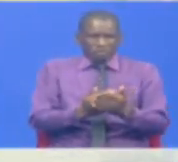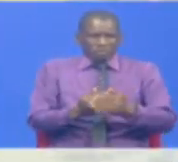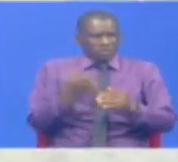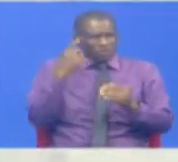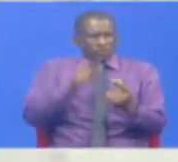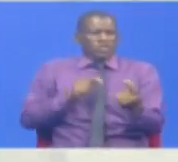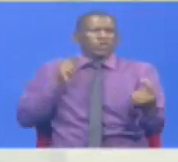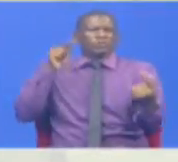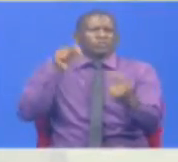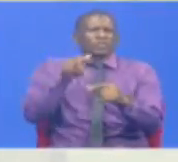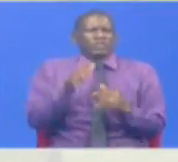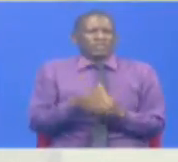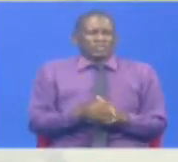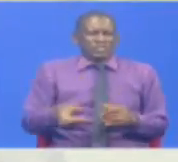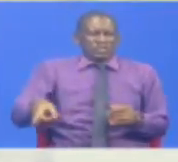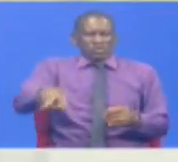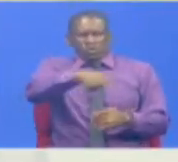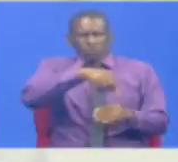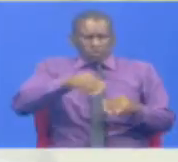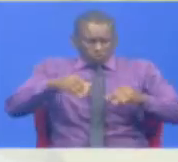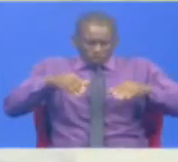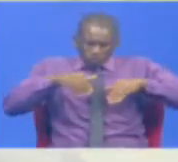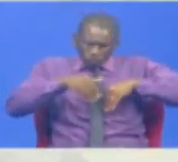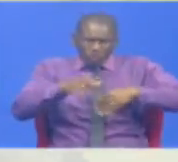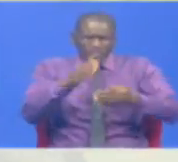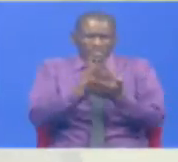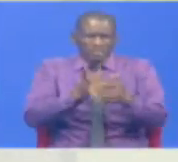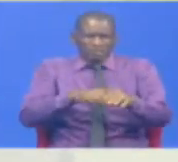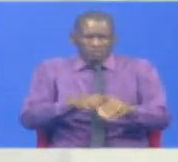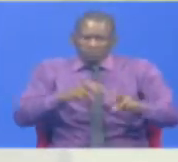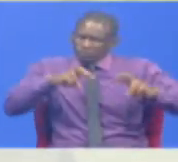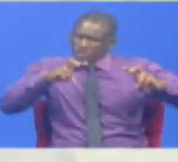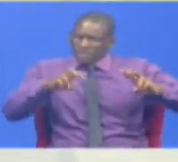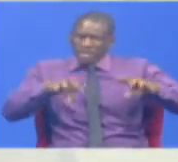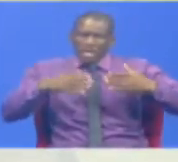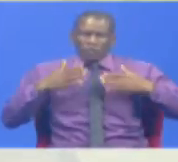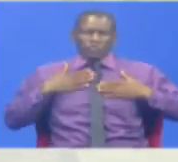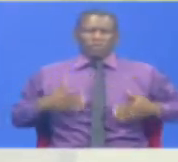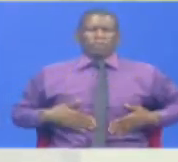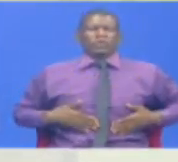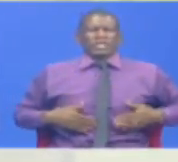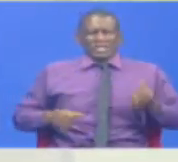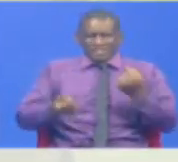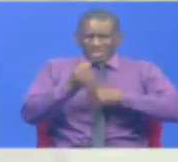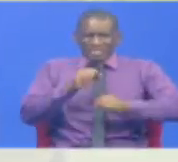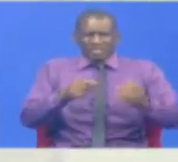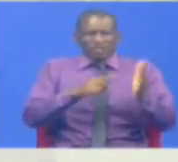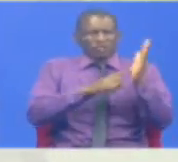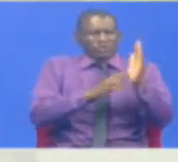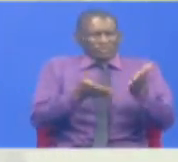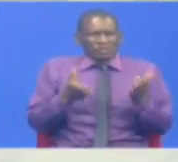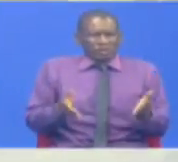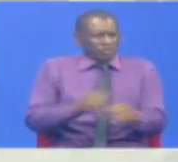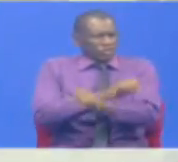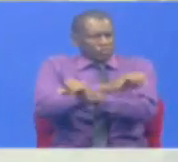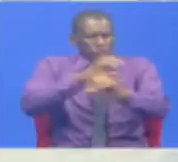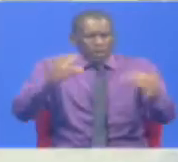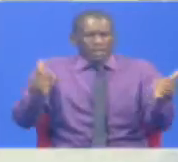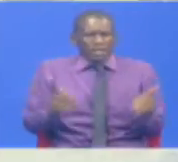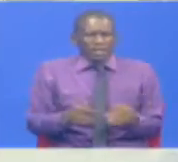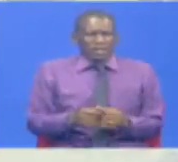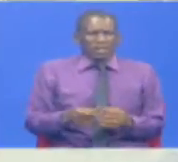purpose. Tulikuwa tukifuatilia sometime tunachange, tunaangalia vile mwili ina respond. Kama sahi, naona hii yako mzuri. We